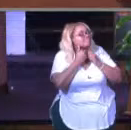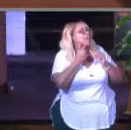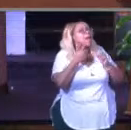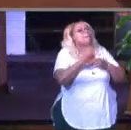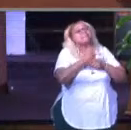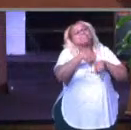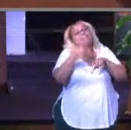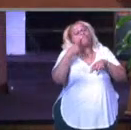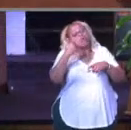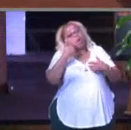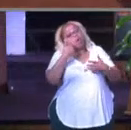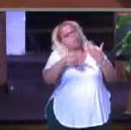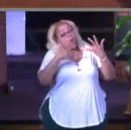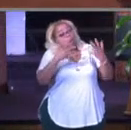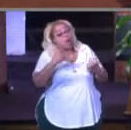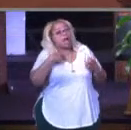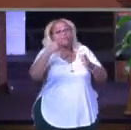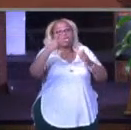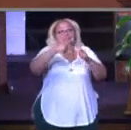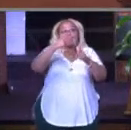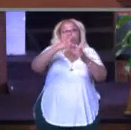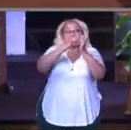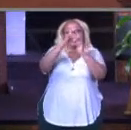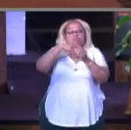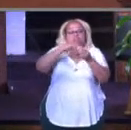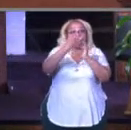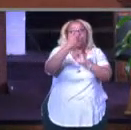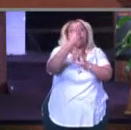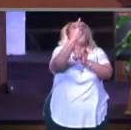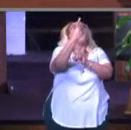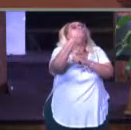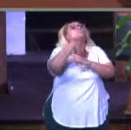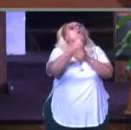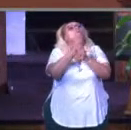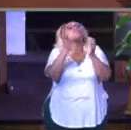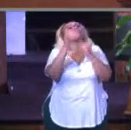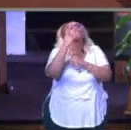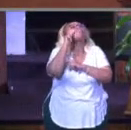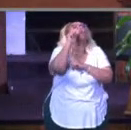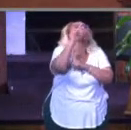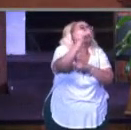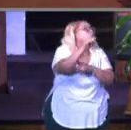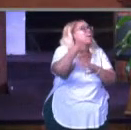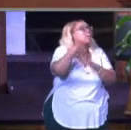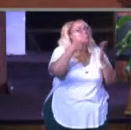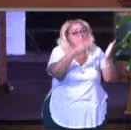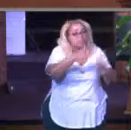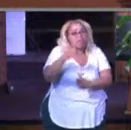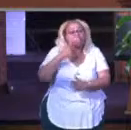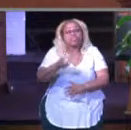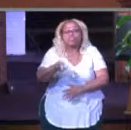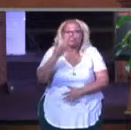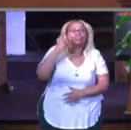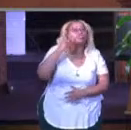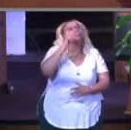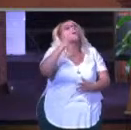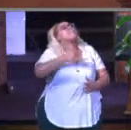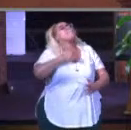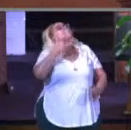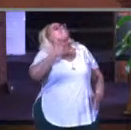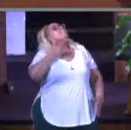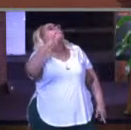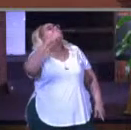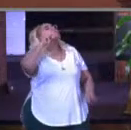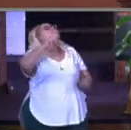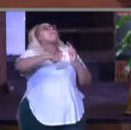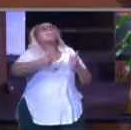want. I choose my priorities, and Jesus, you're my number one. So I will make room for you. I will prepare for two so you don't feel